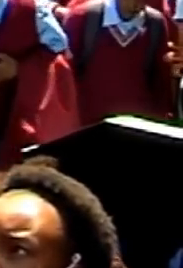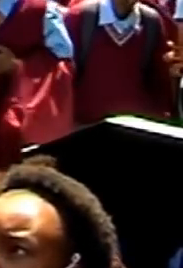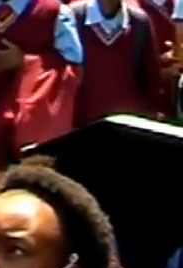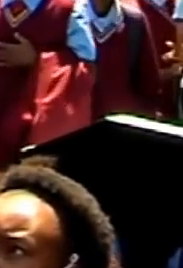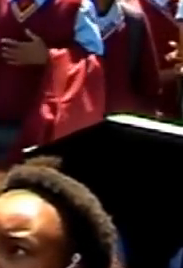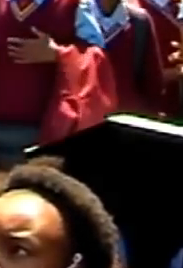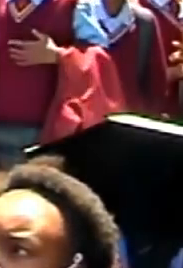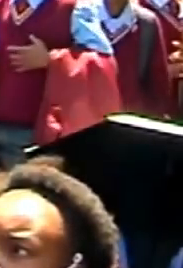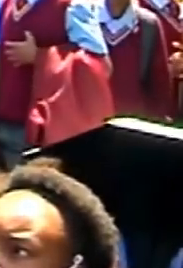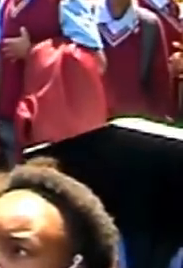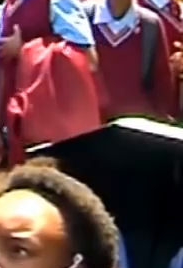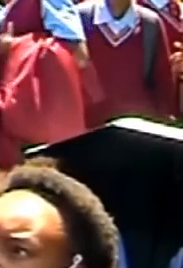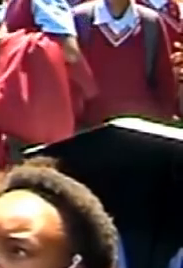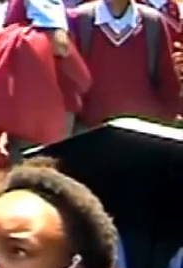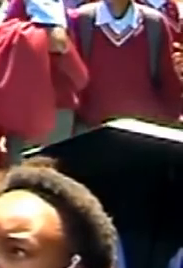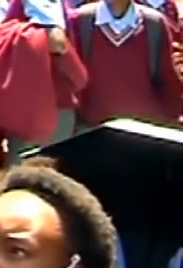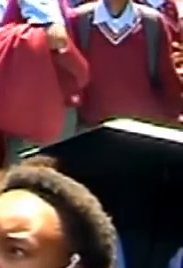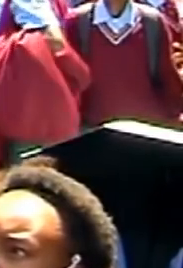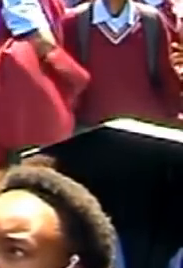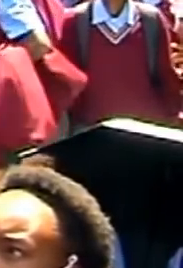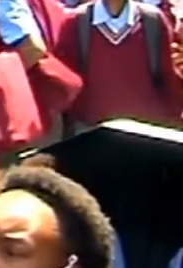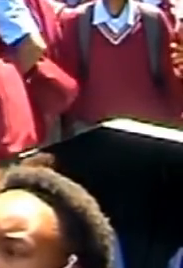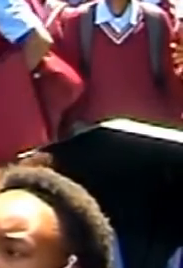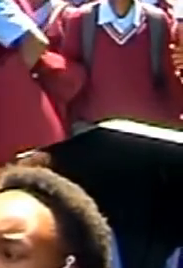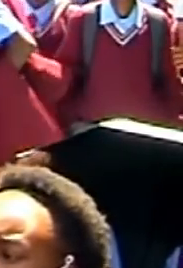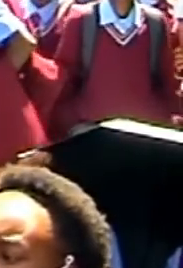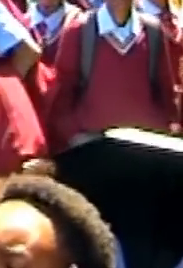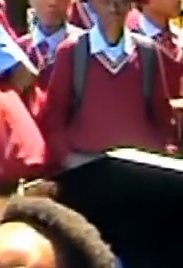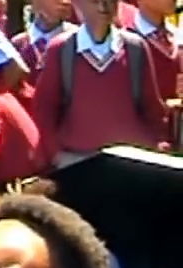my dear children, I want to assure you,